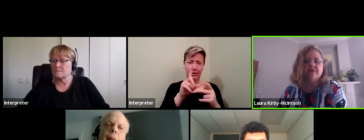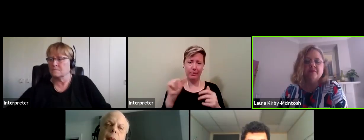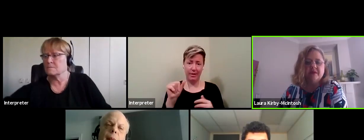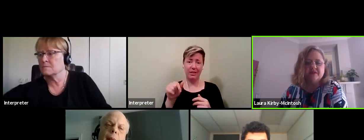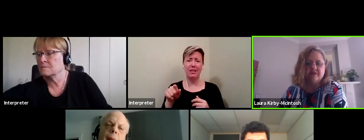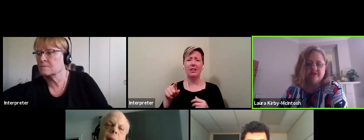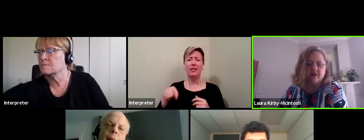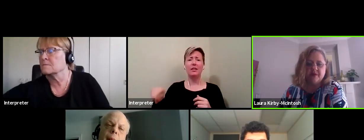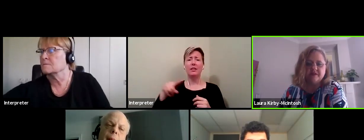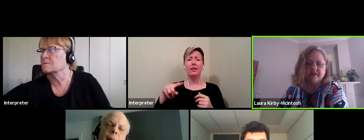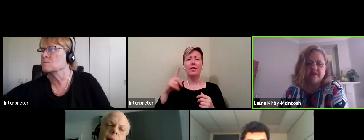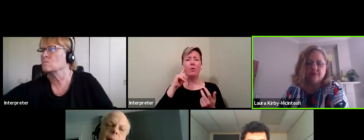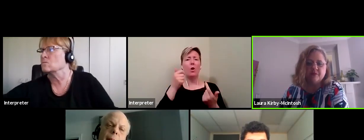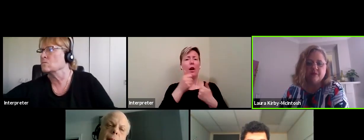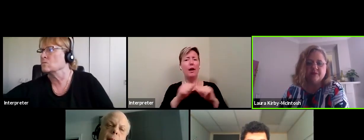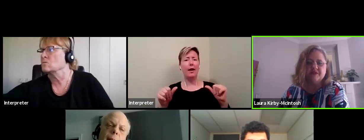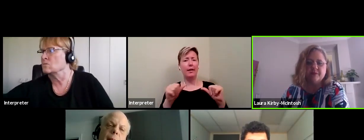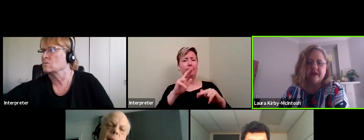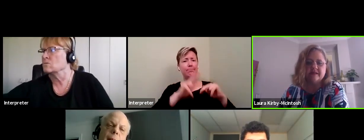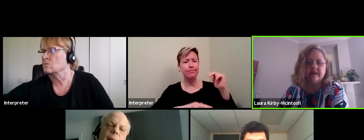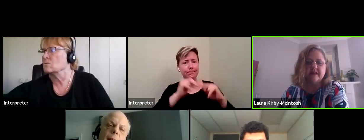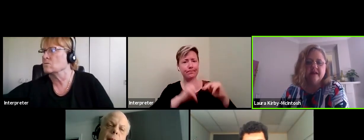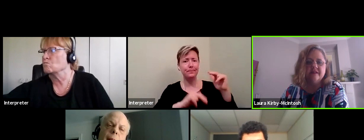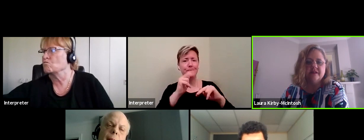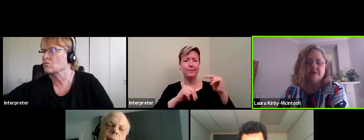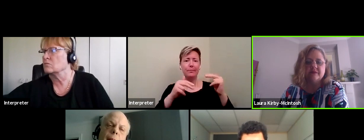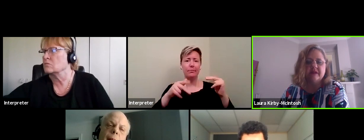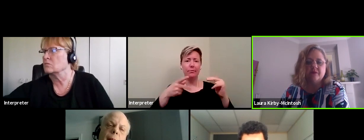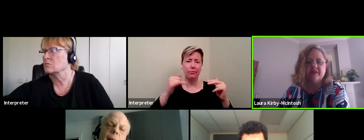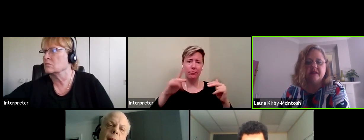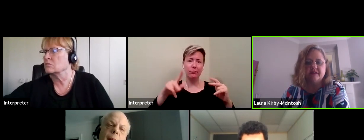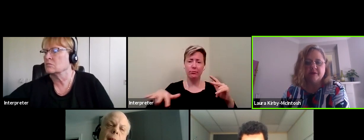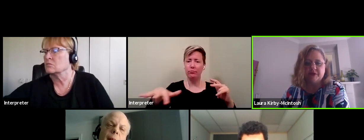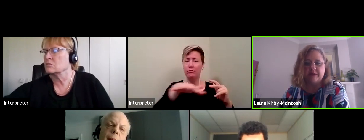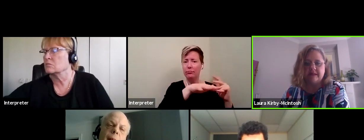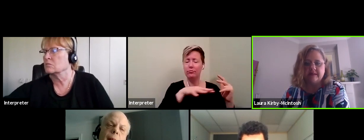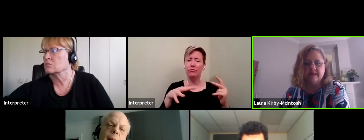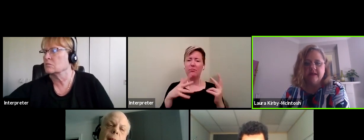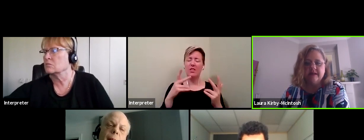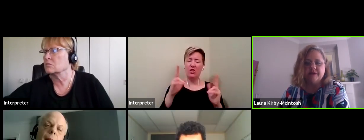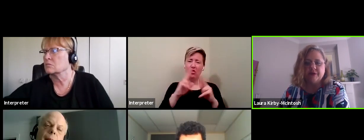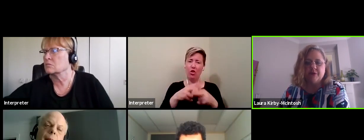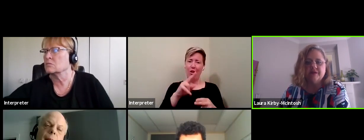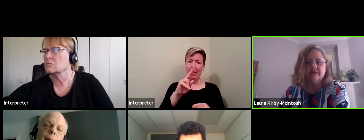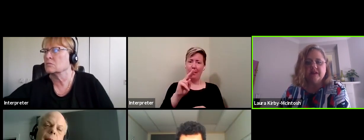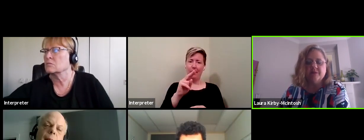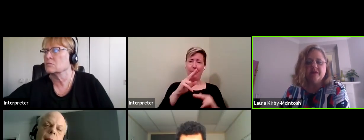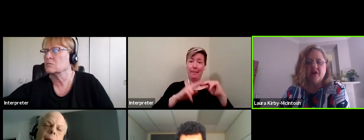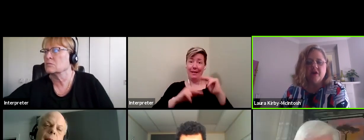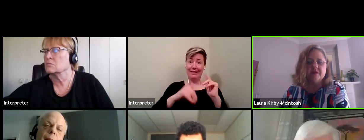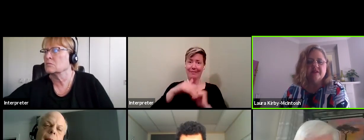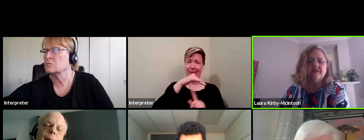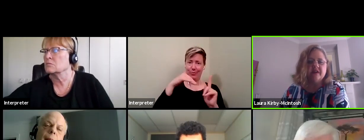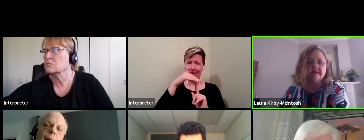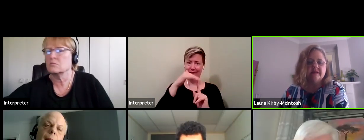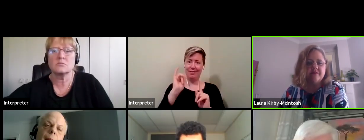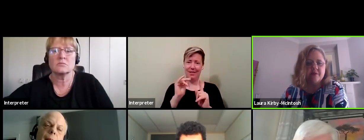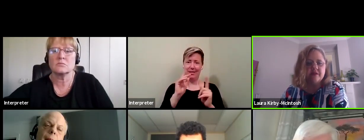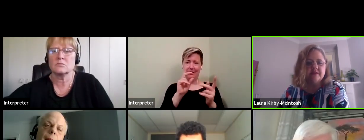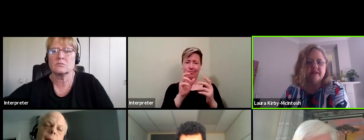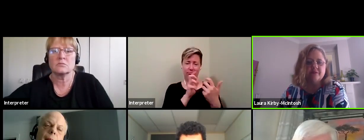for the built environment. And I think we'll probably start by asking Thea to explain what that expression means. So Designable Environments